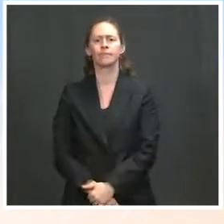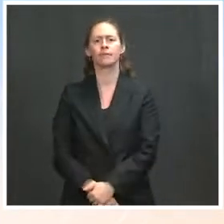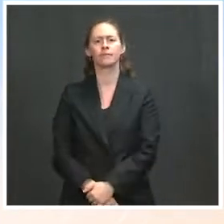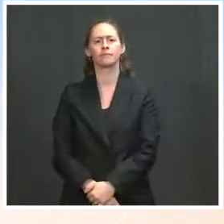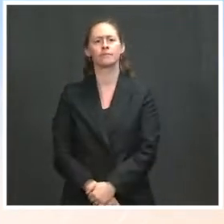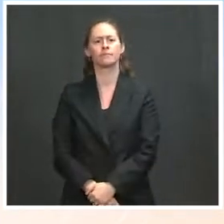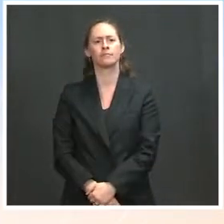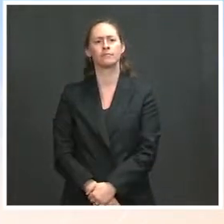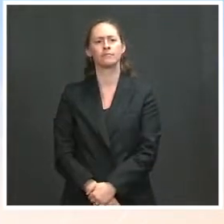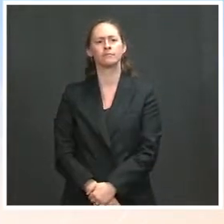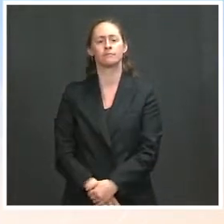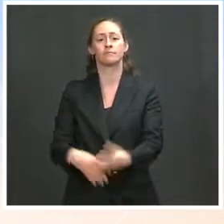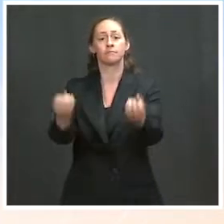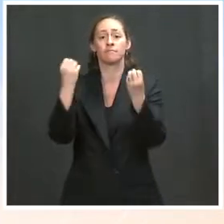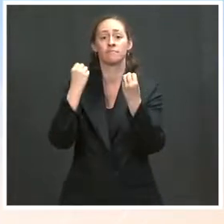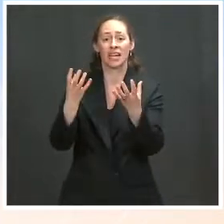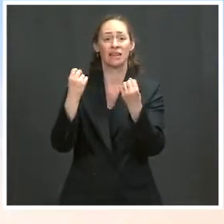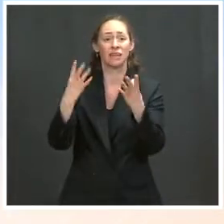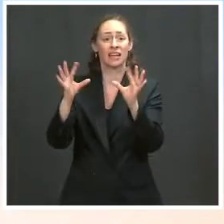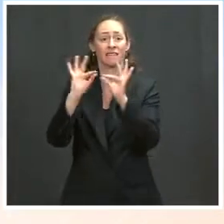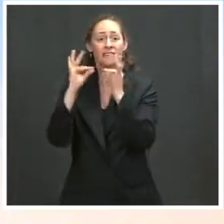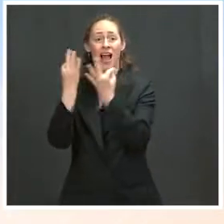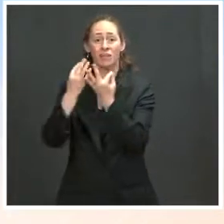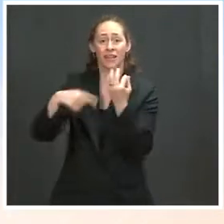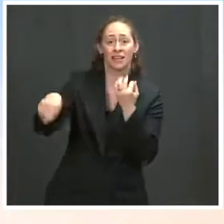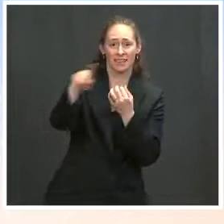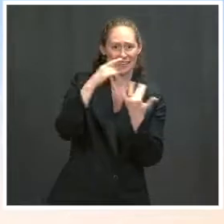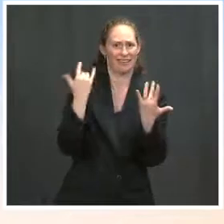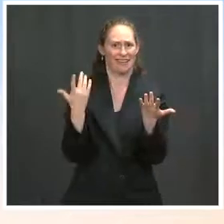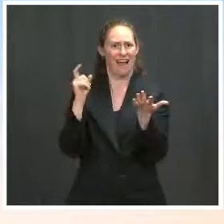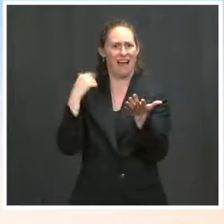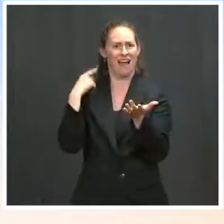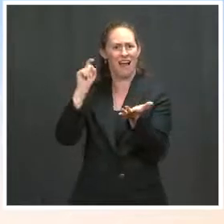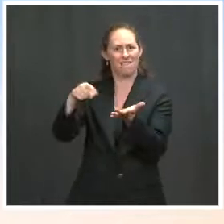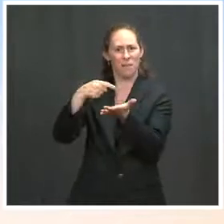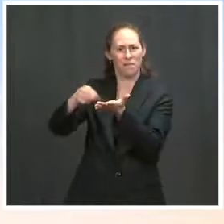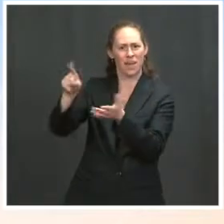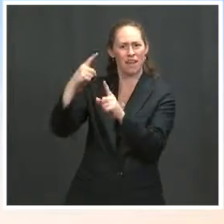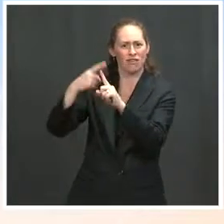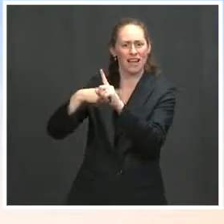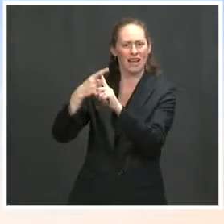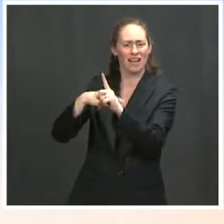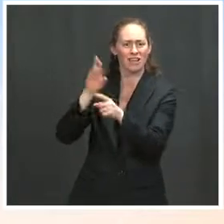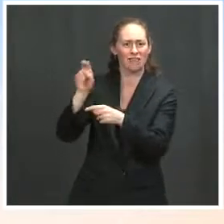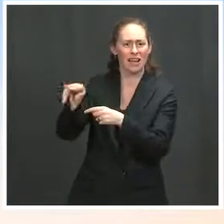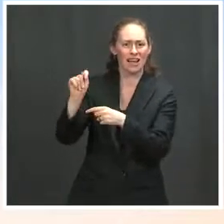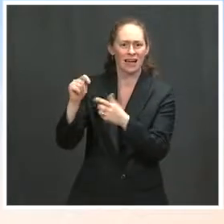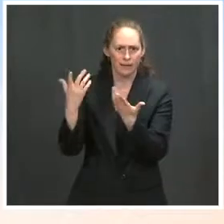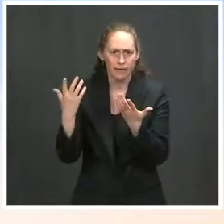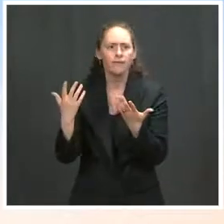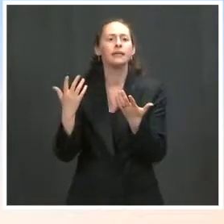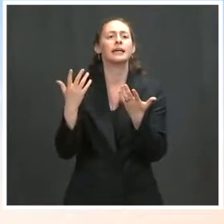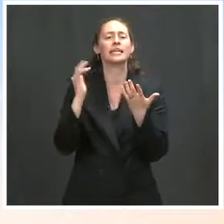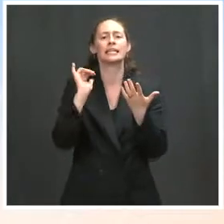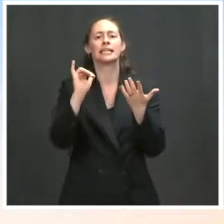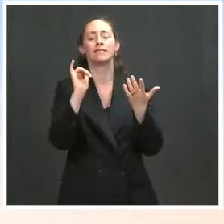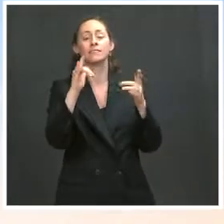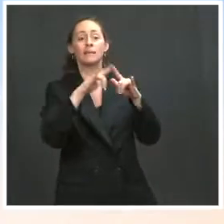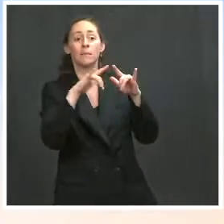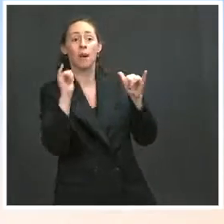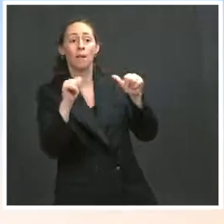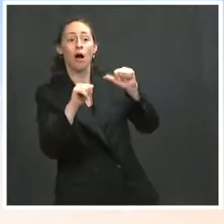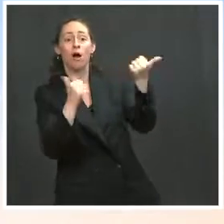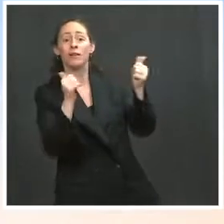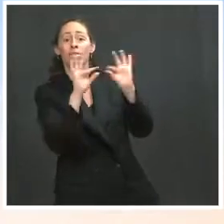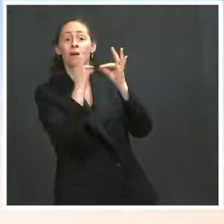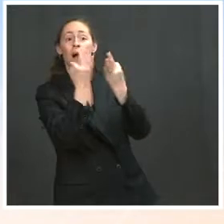million families with children under 6 reside in homes with lead paint, and thousands of working families are displaced